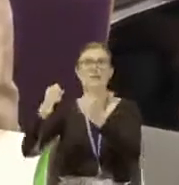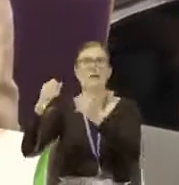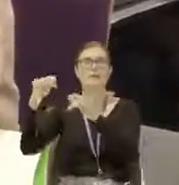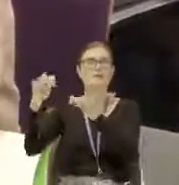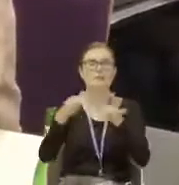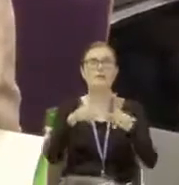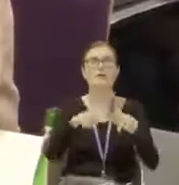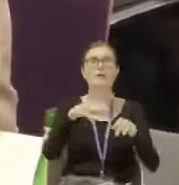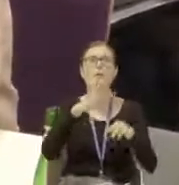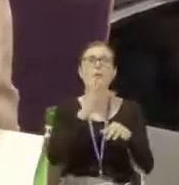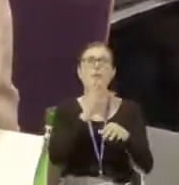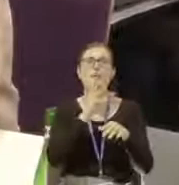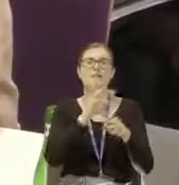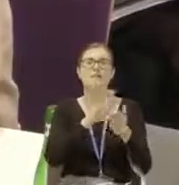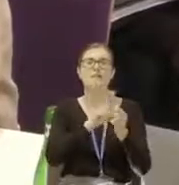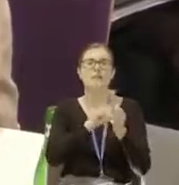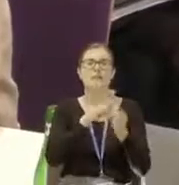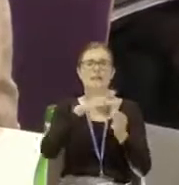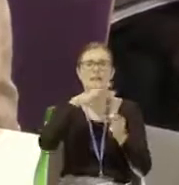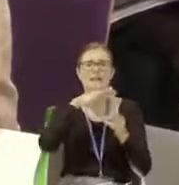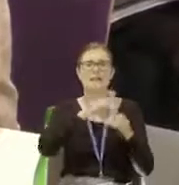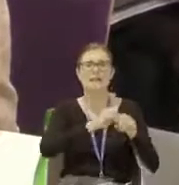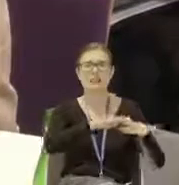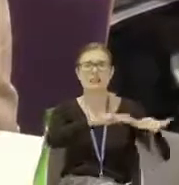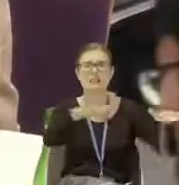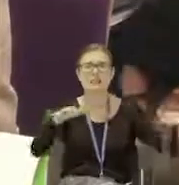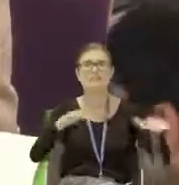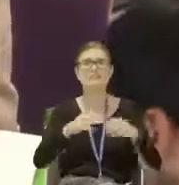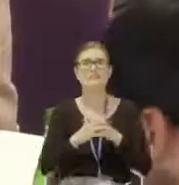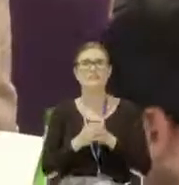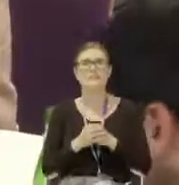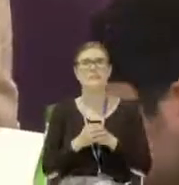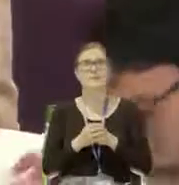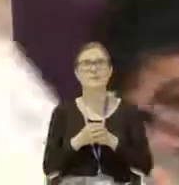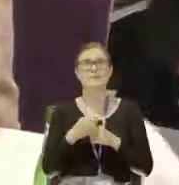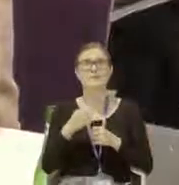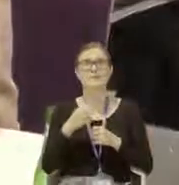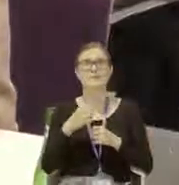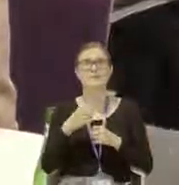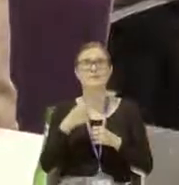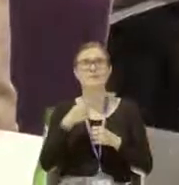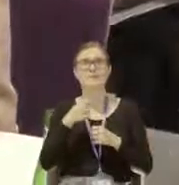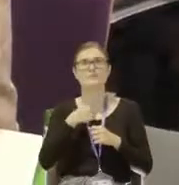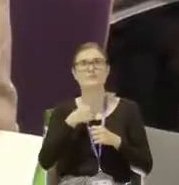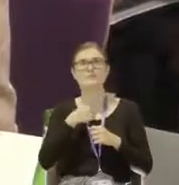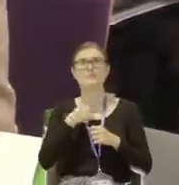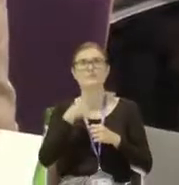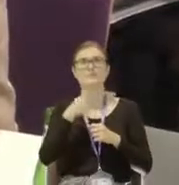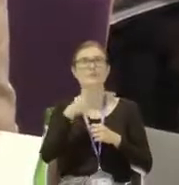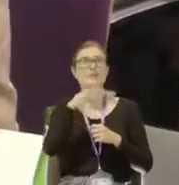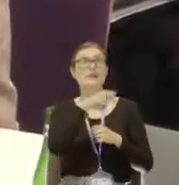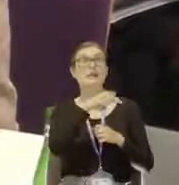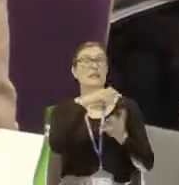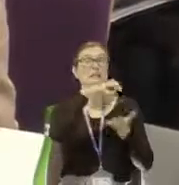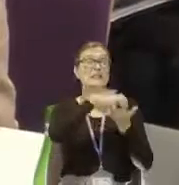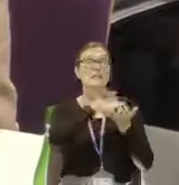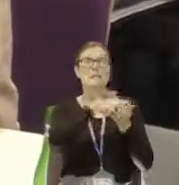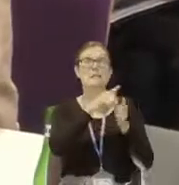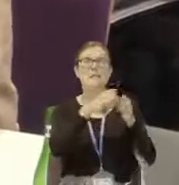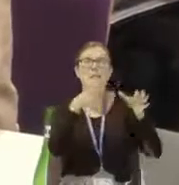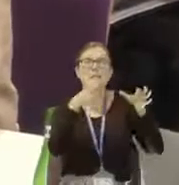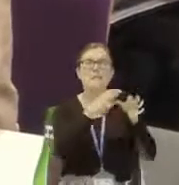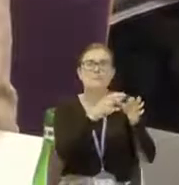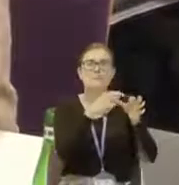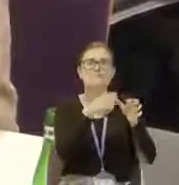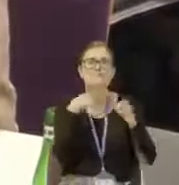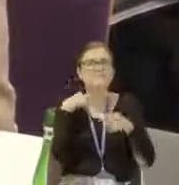to share with other similar cities to look into the possibility of these economies,